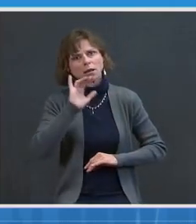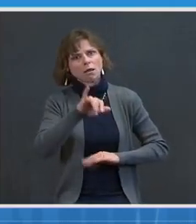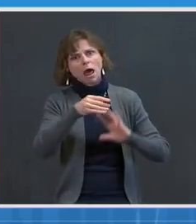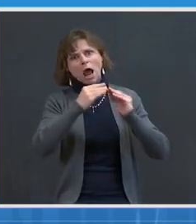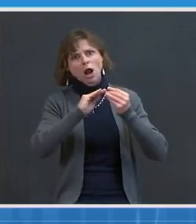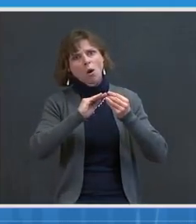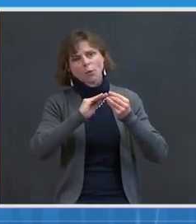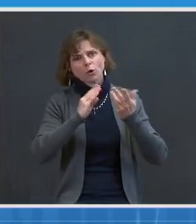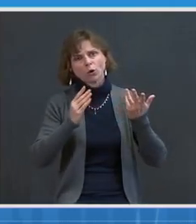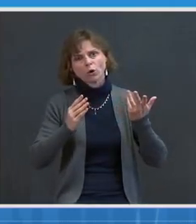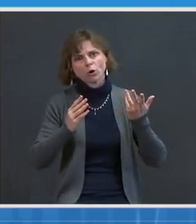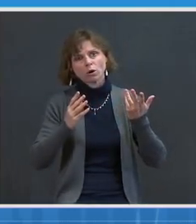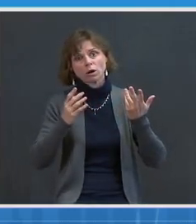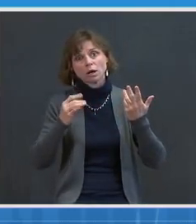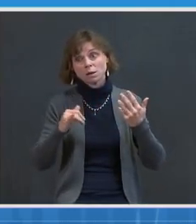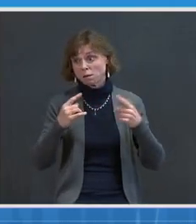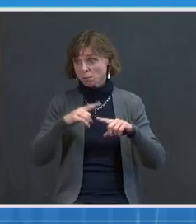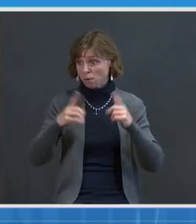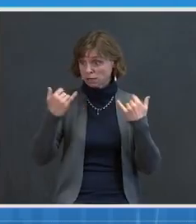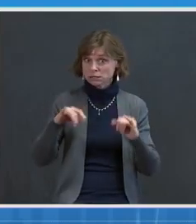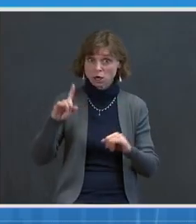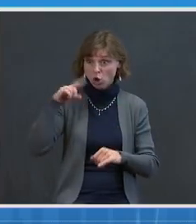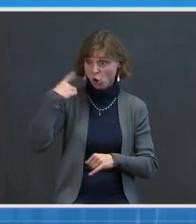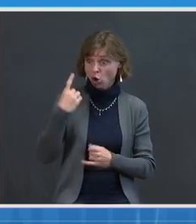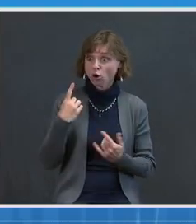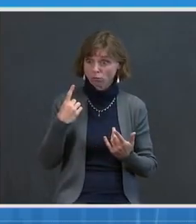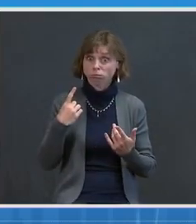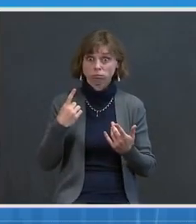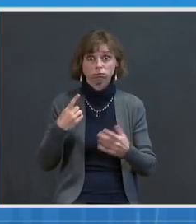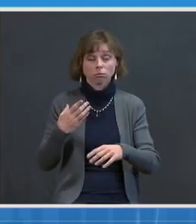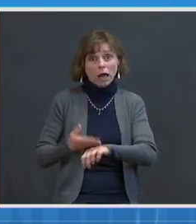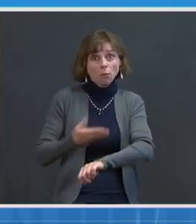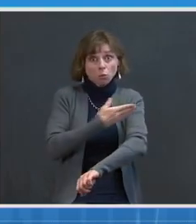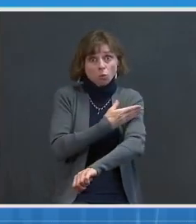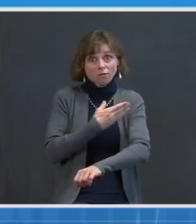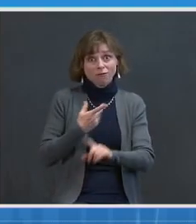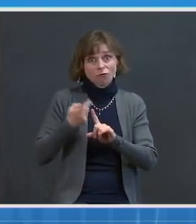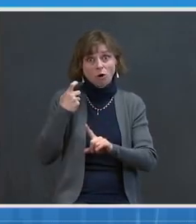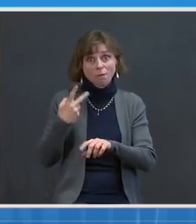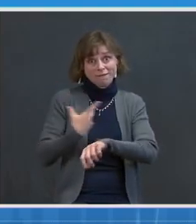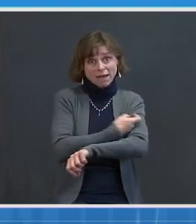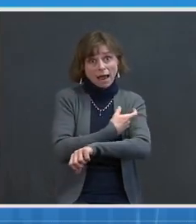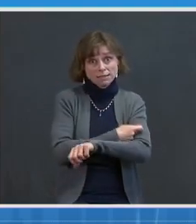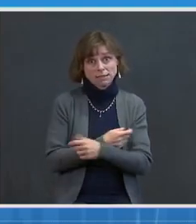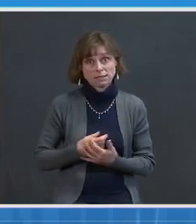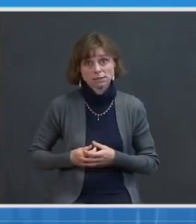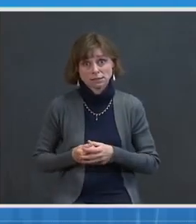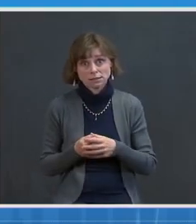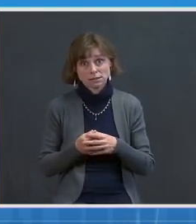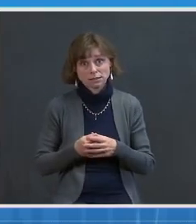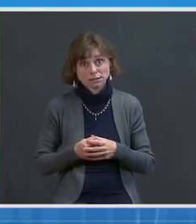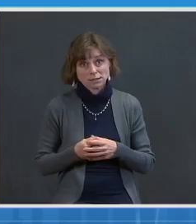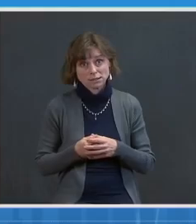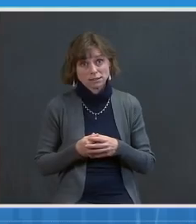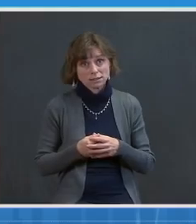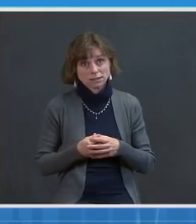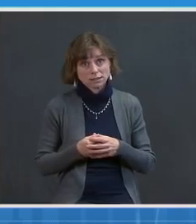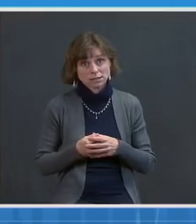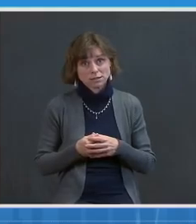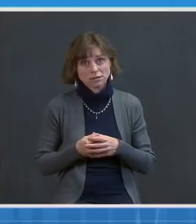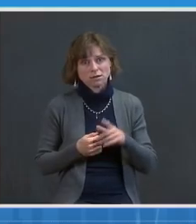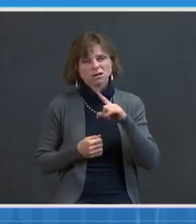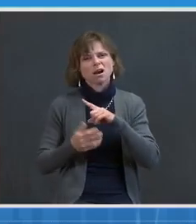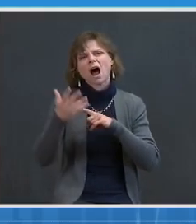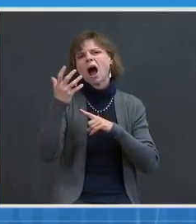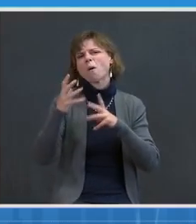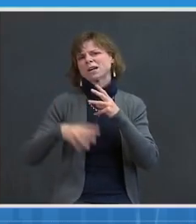get a very favorable effect from vaccines. Maybe I'll just add that the point is incredibly